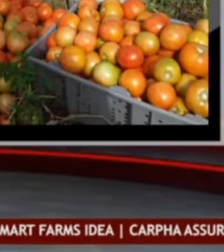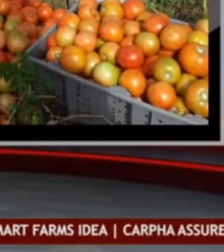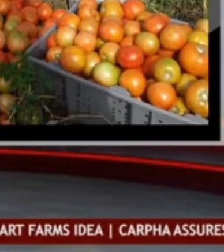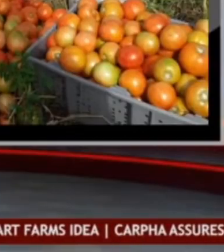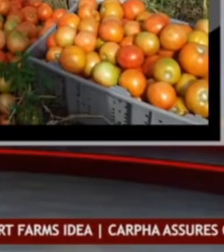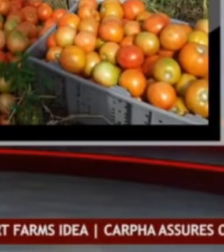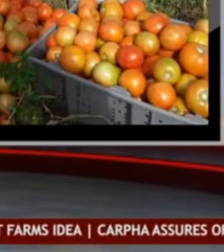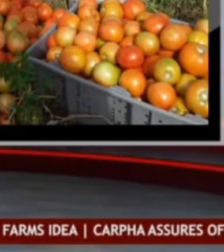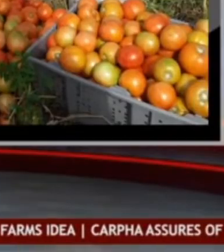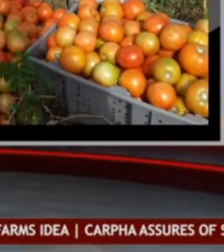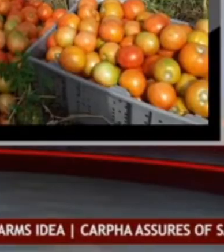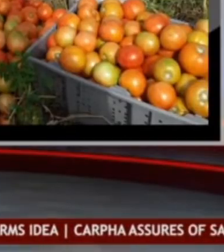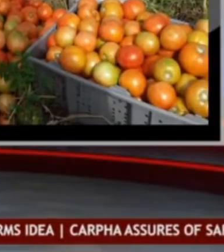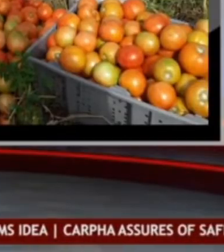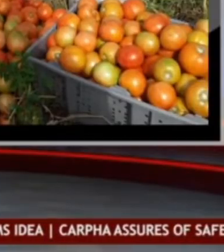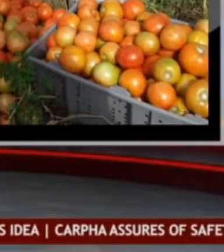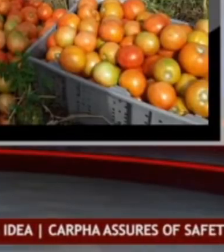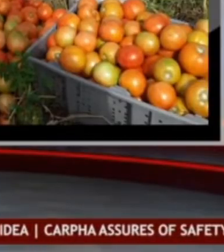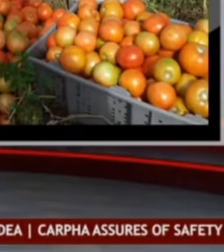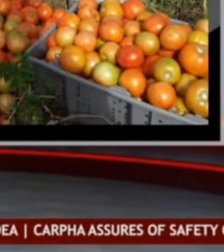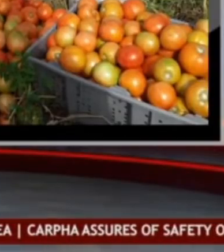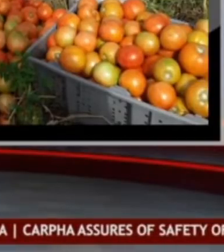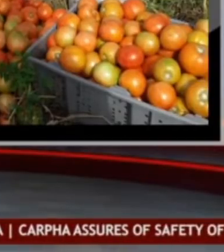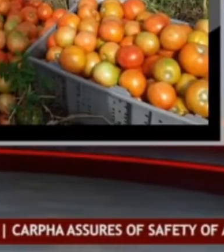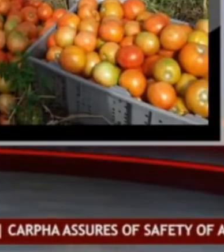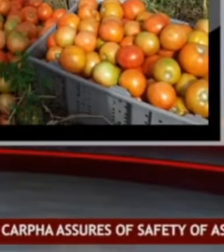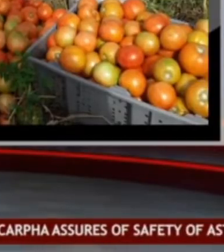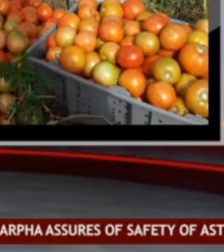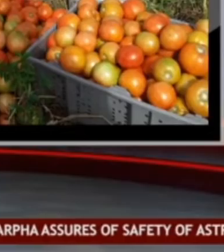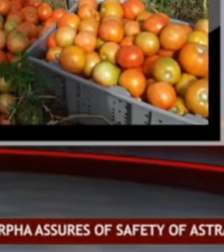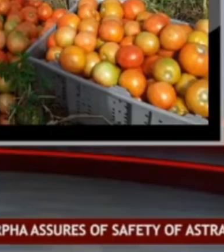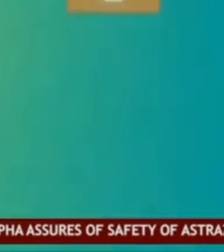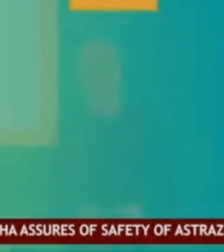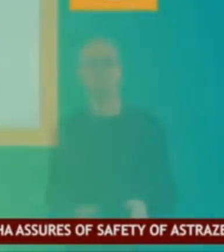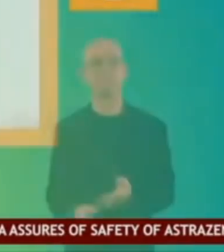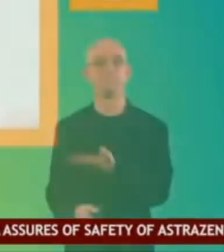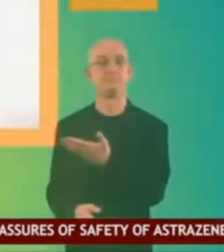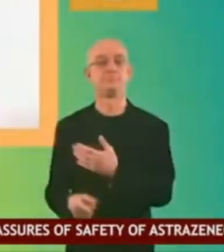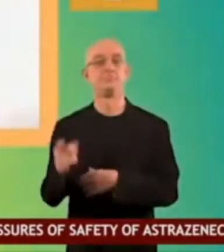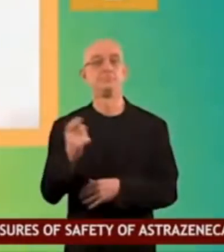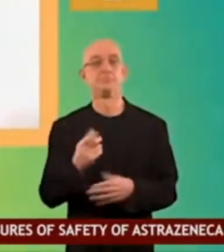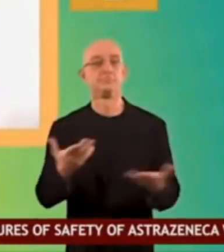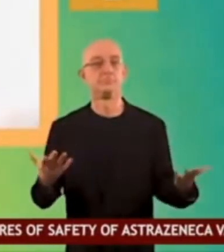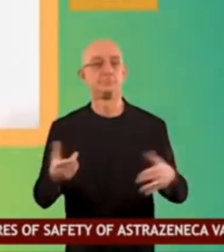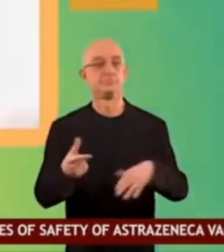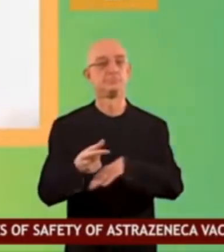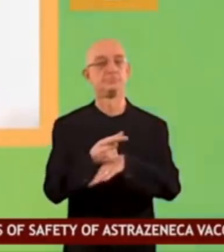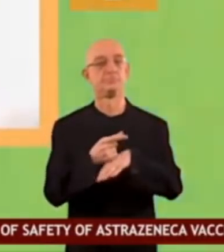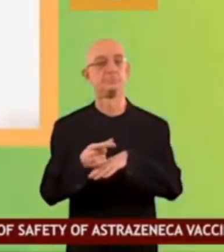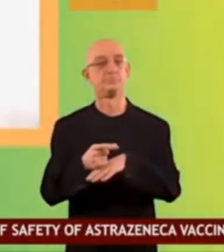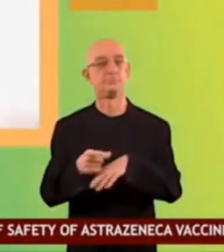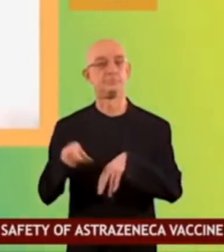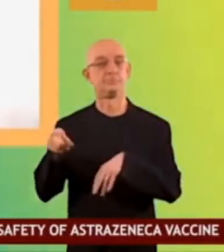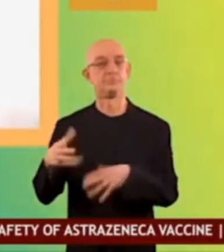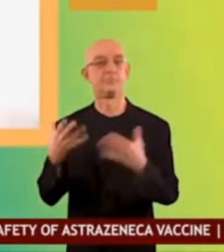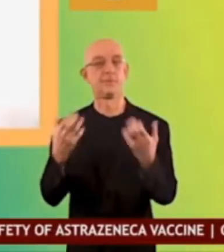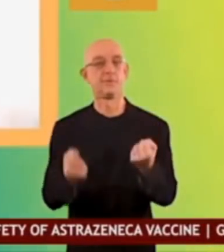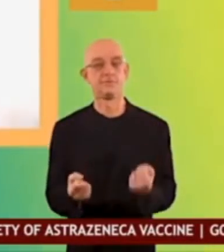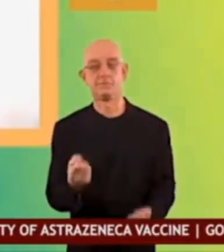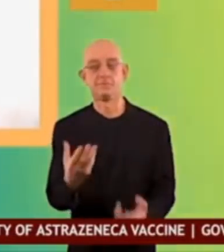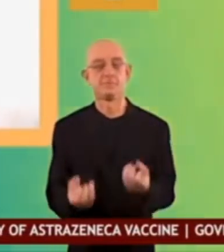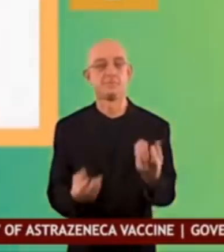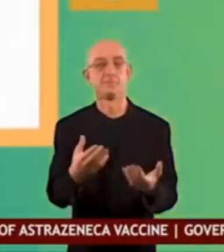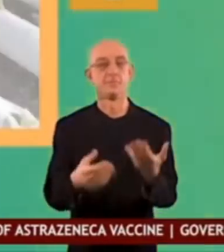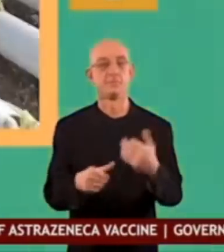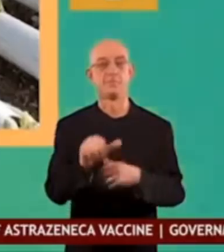a virtual ceremony the Commonwealth held on the 10th of March. My name is Bevan Chaddell Charles and I'm from